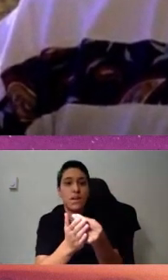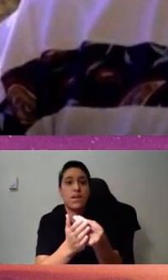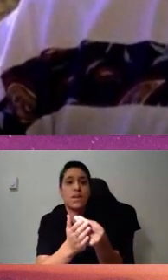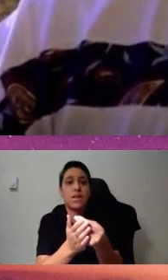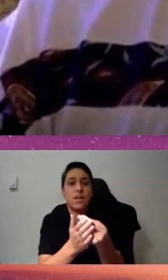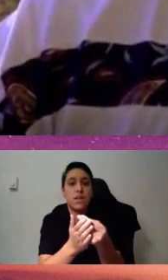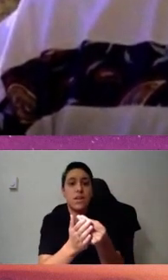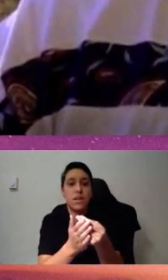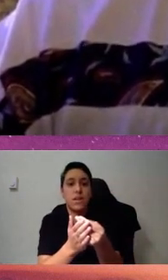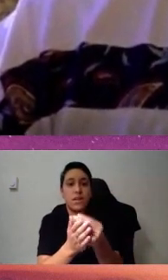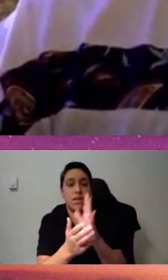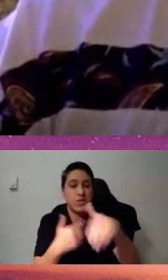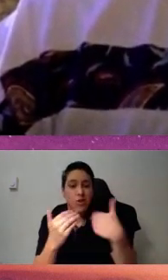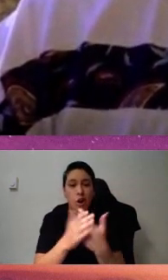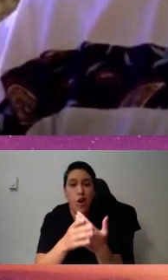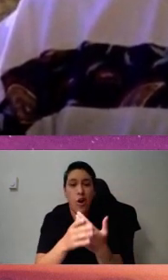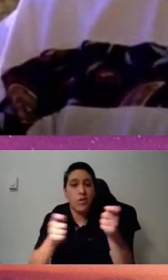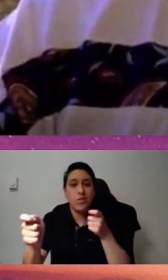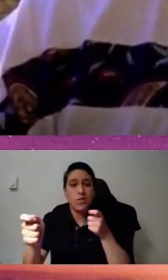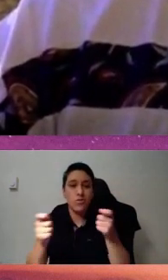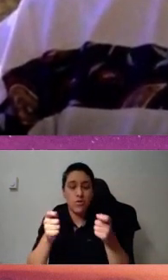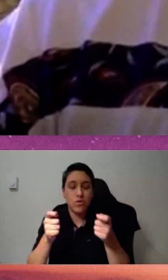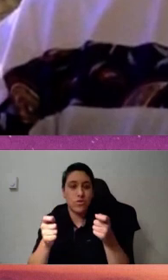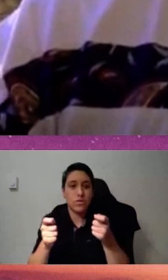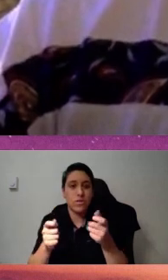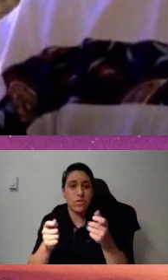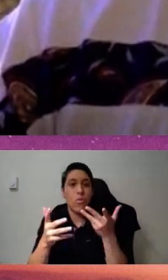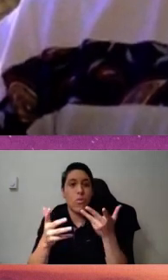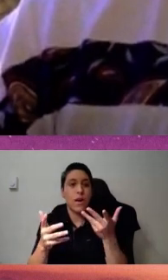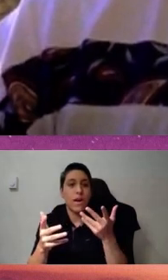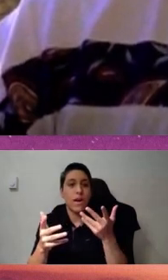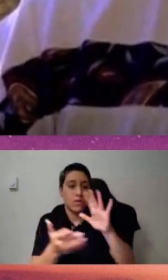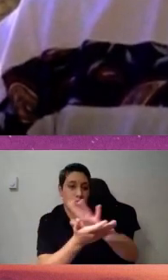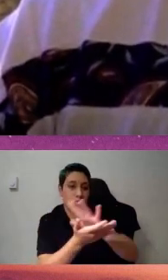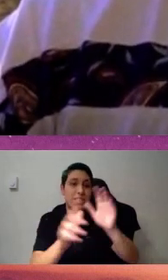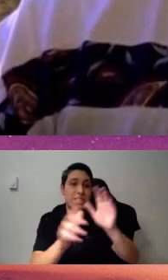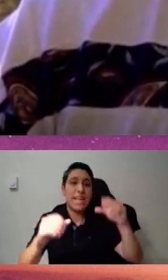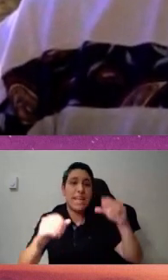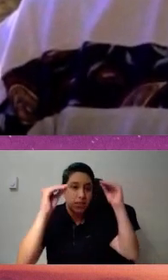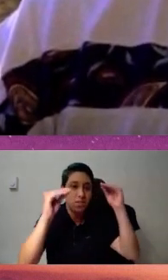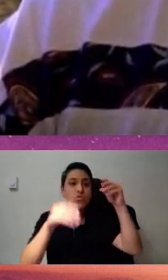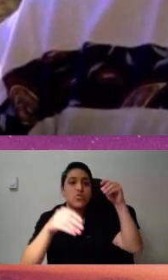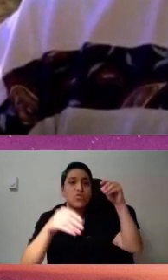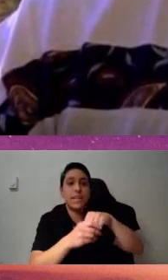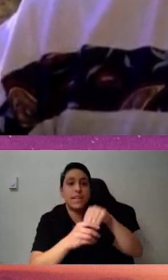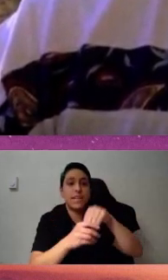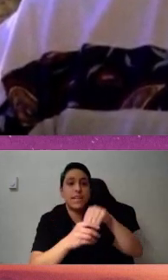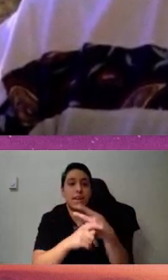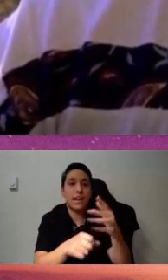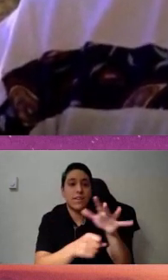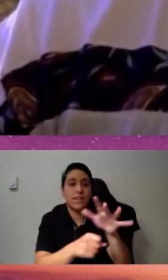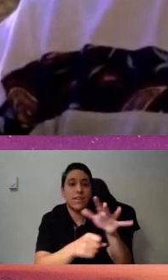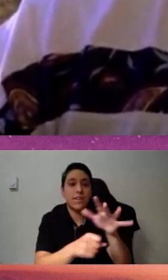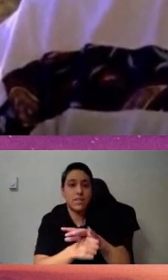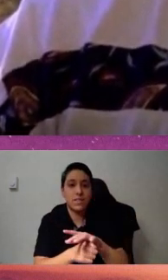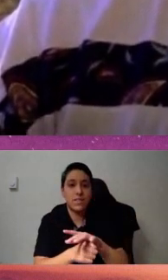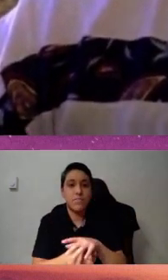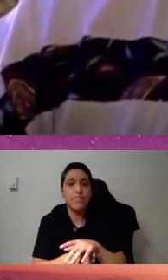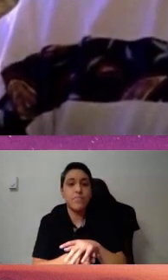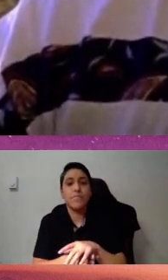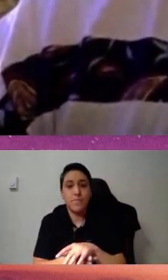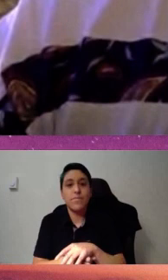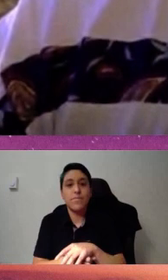that dictate what can be taught, what can actually be known in those spaces, what can actually be spoken about in those